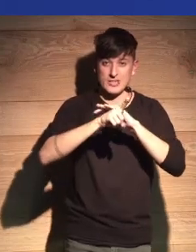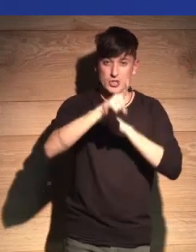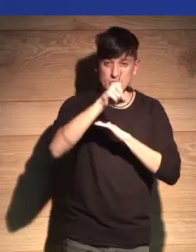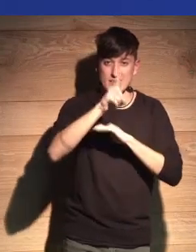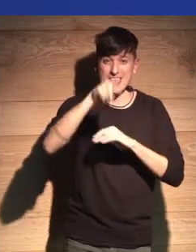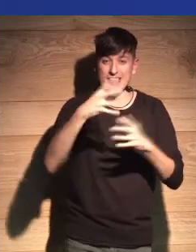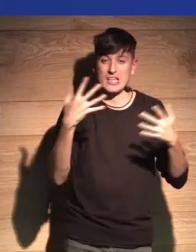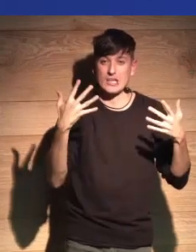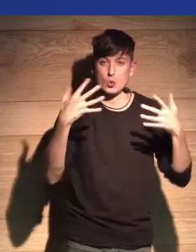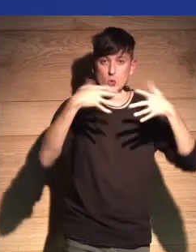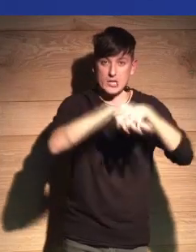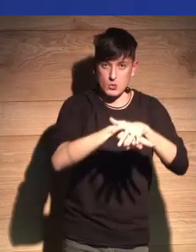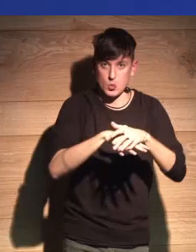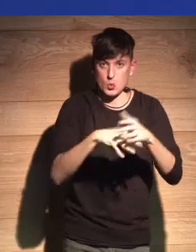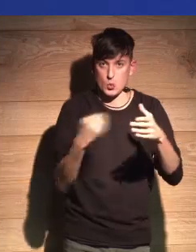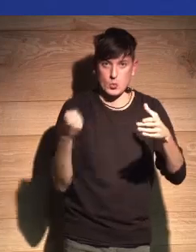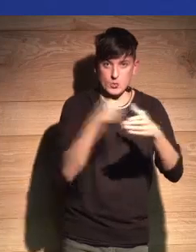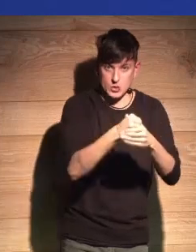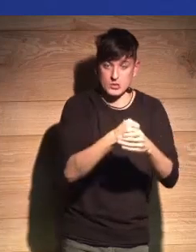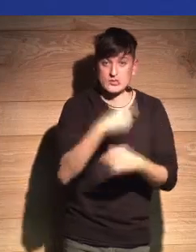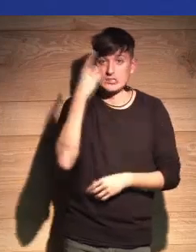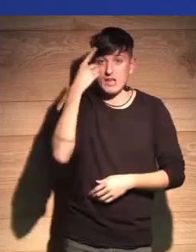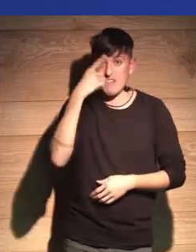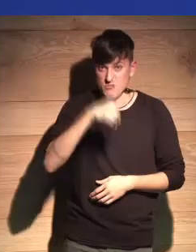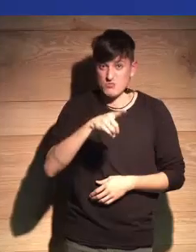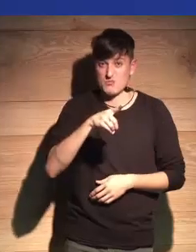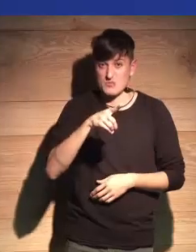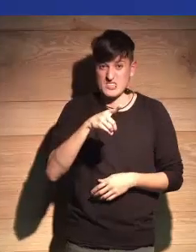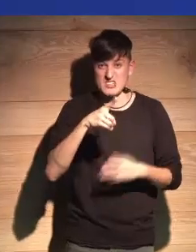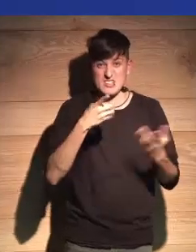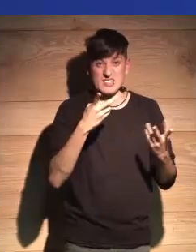decent jobs and inclusive growth. We know that